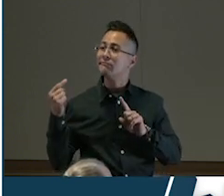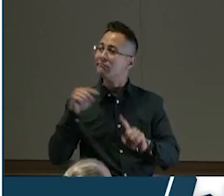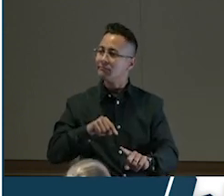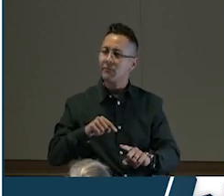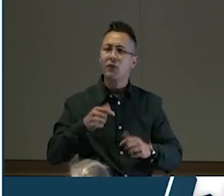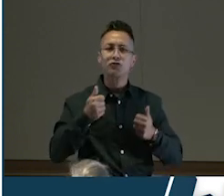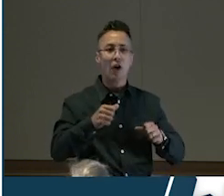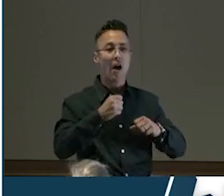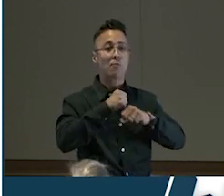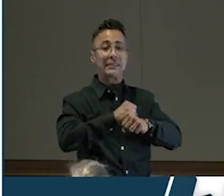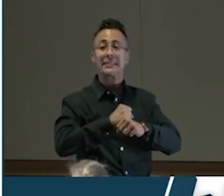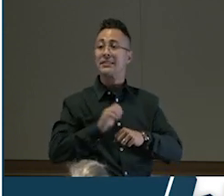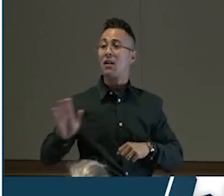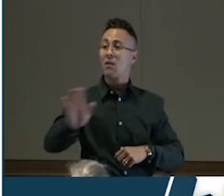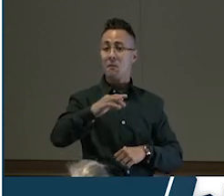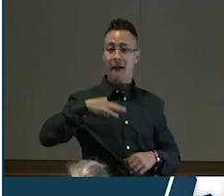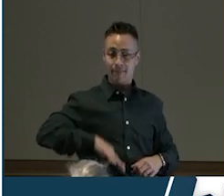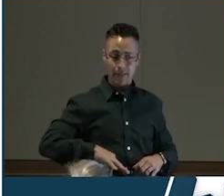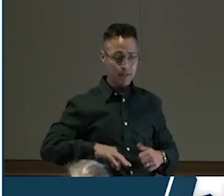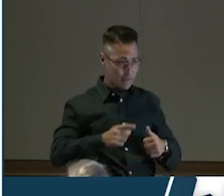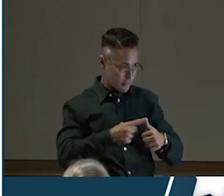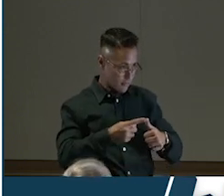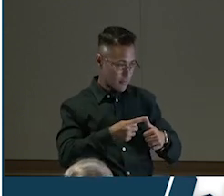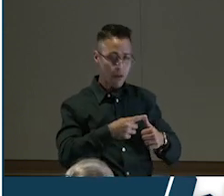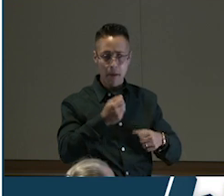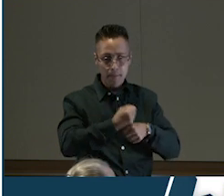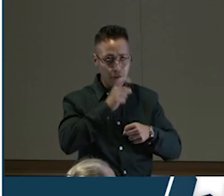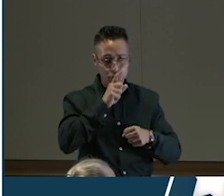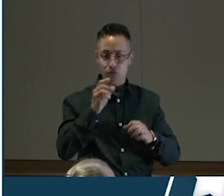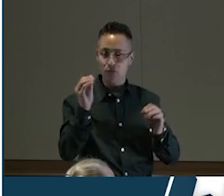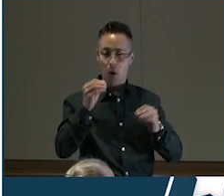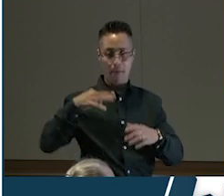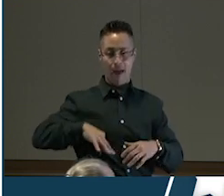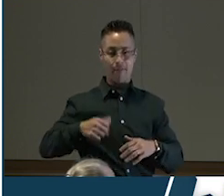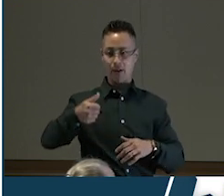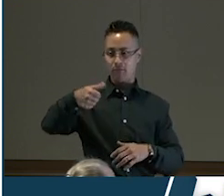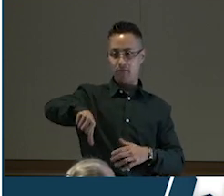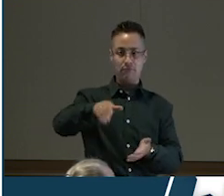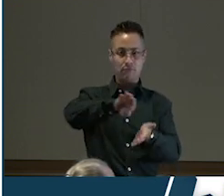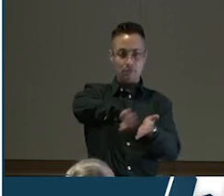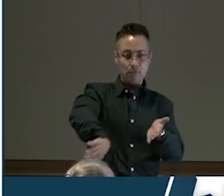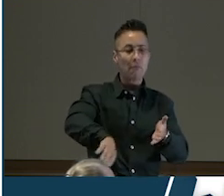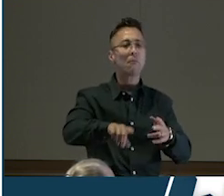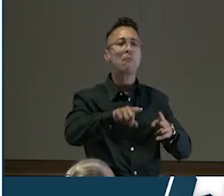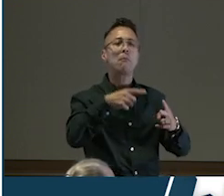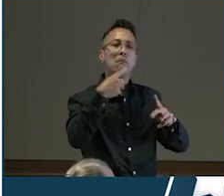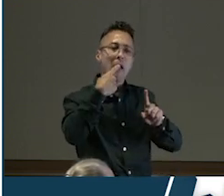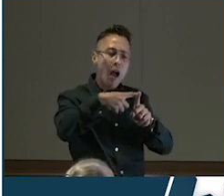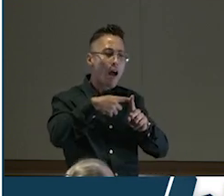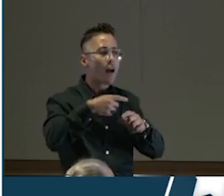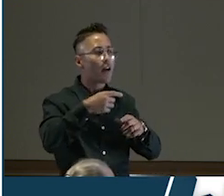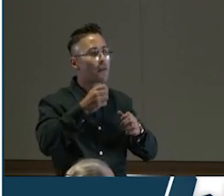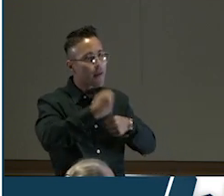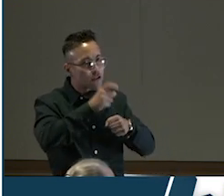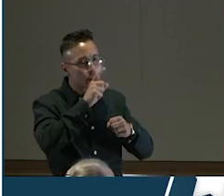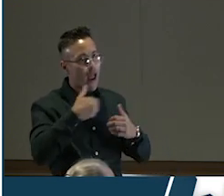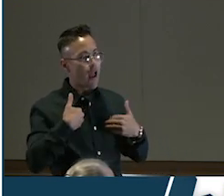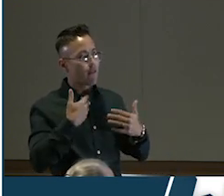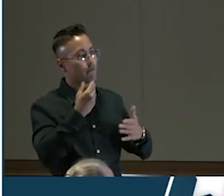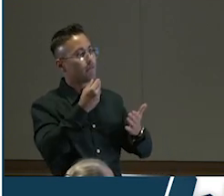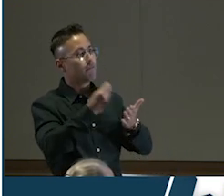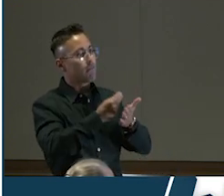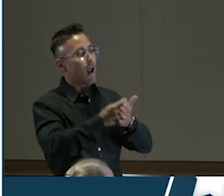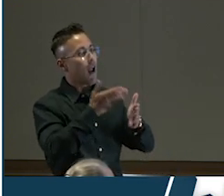we're trying to protect the benefits, right, make sure none of them are ever disqualified, and then leave as much money as possible to cover everything else, right? And